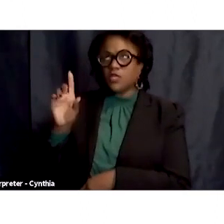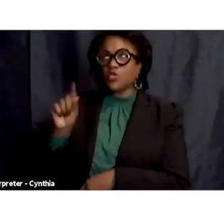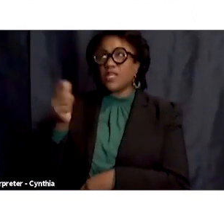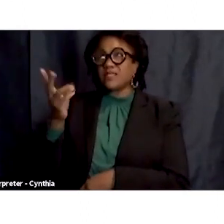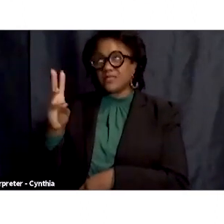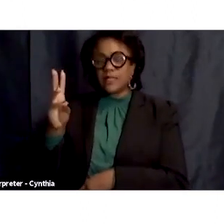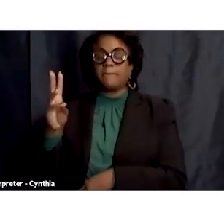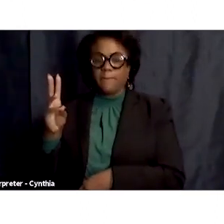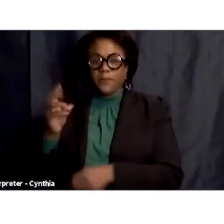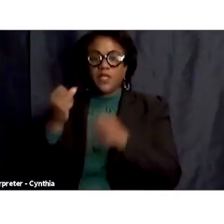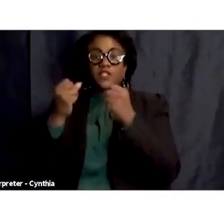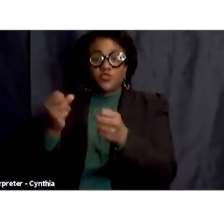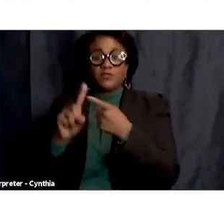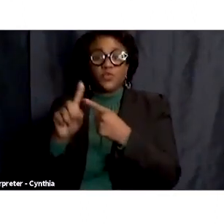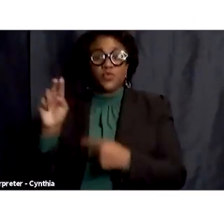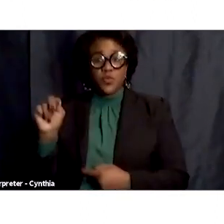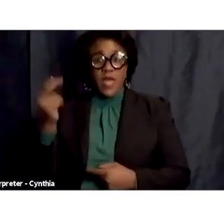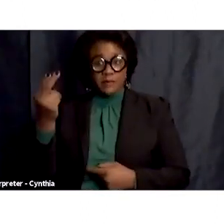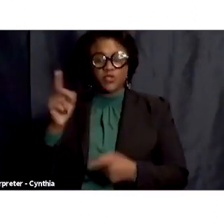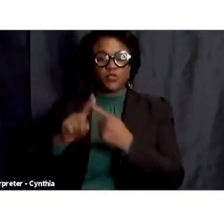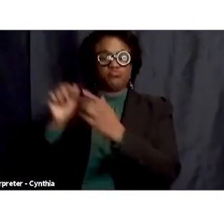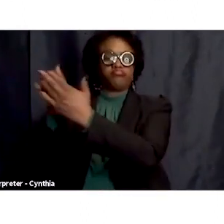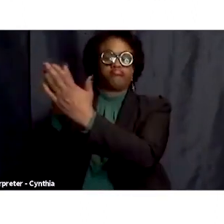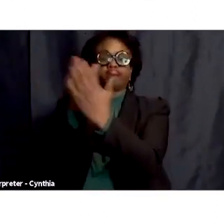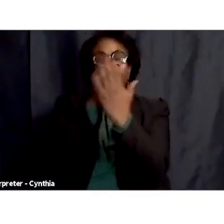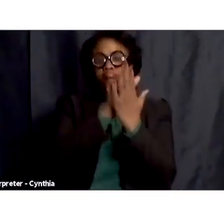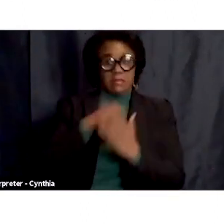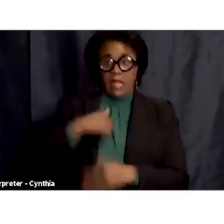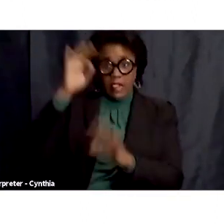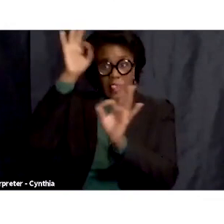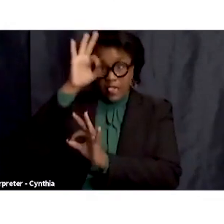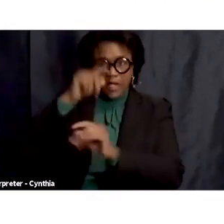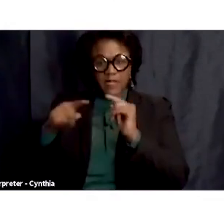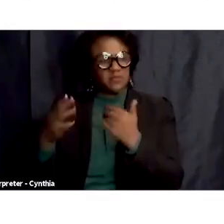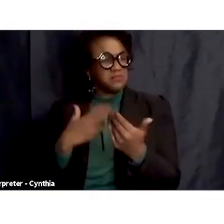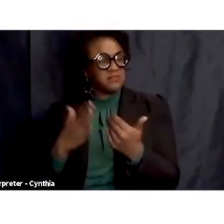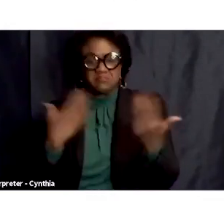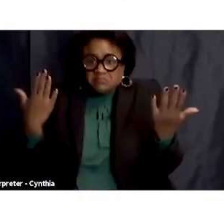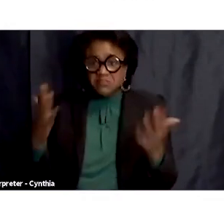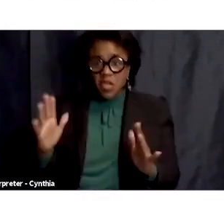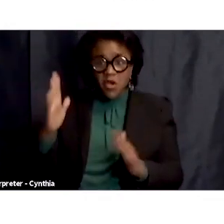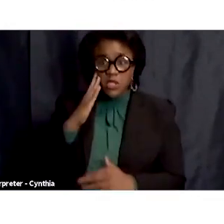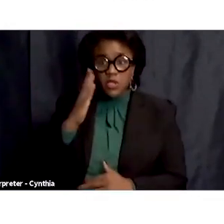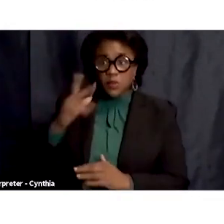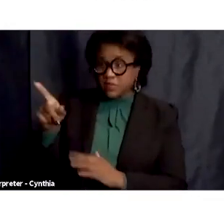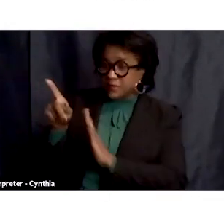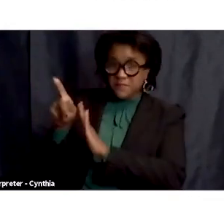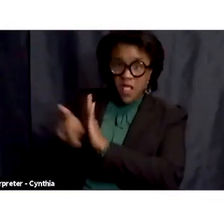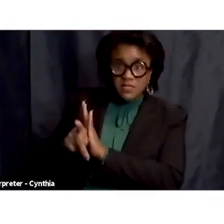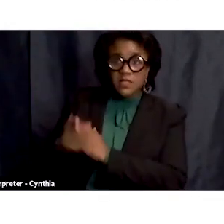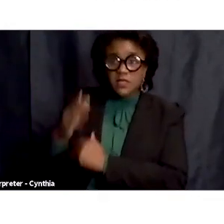2016 to New Hampshire to knock doors. I knew nothing about it, but it was pretty easy to do. I already knew about his policies. I knew